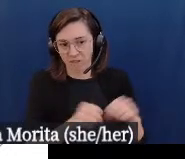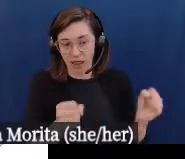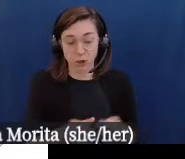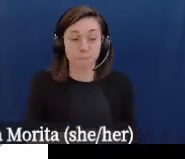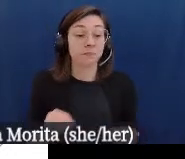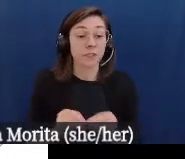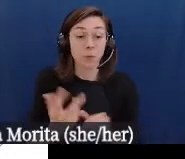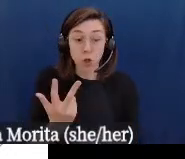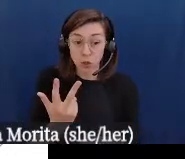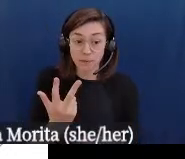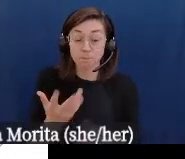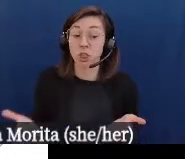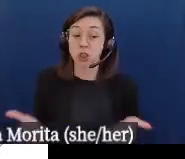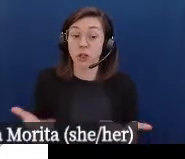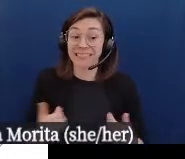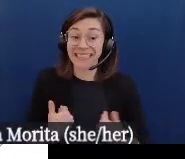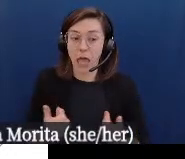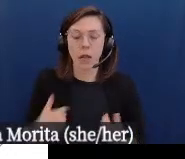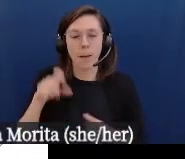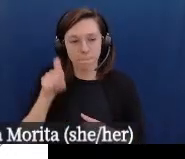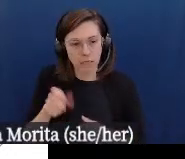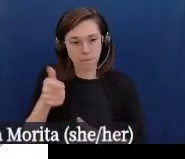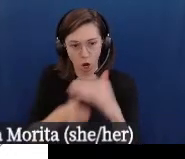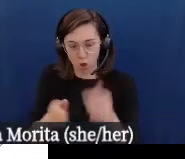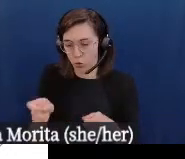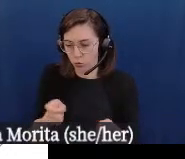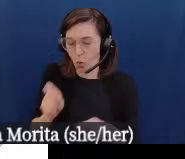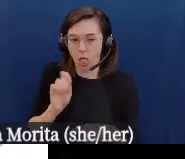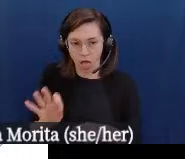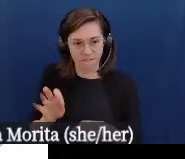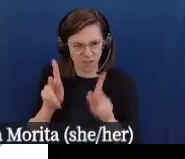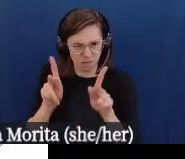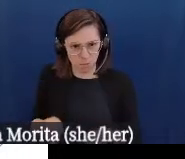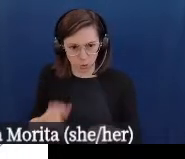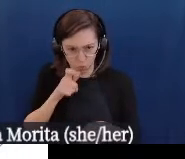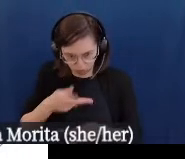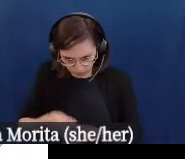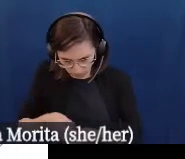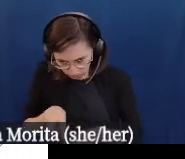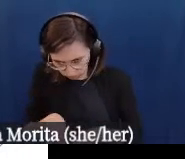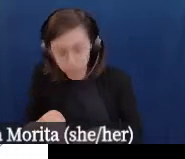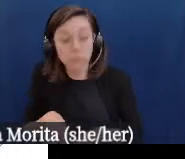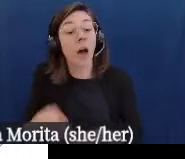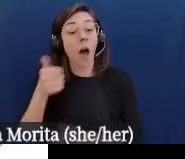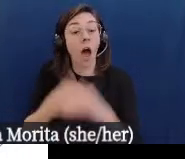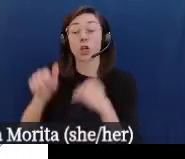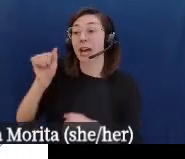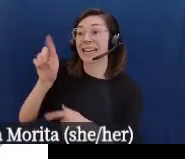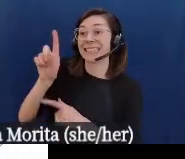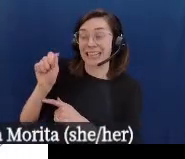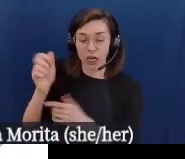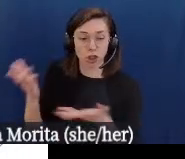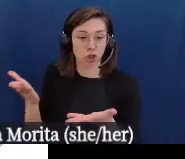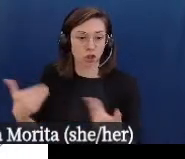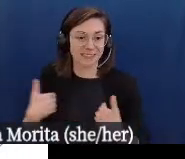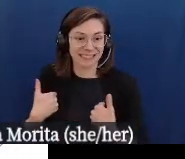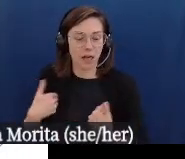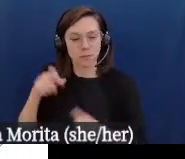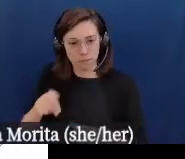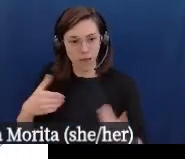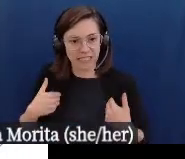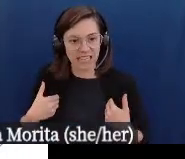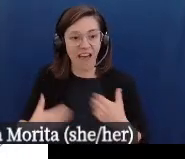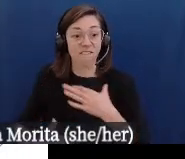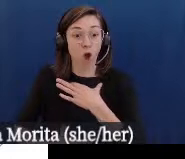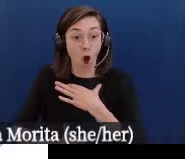a service animal must be under the control of its handler. Under the ADA, service animals must be harnessed,